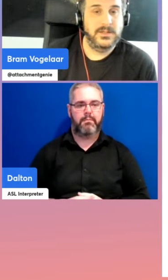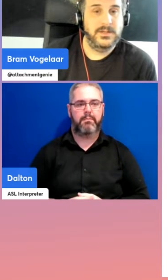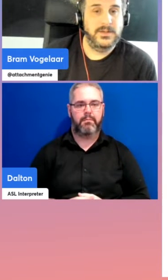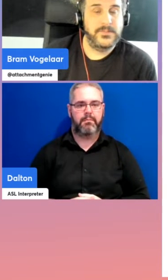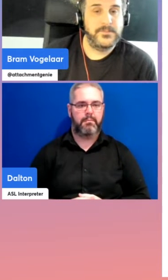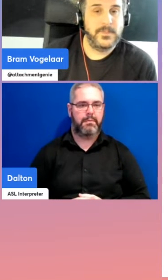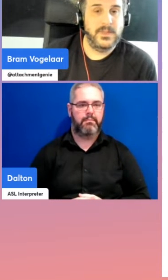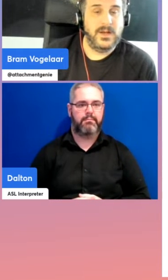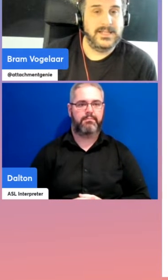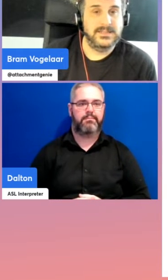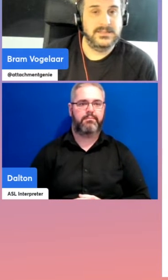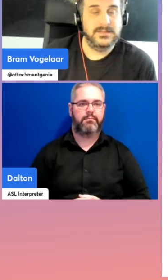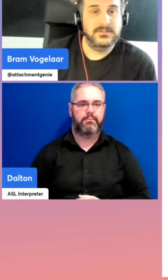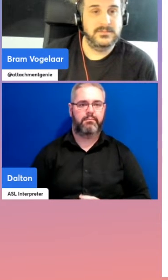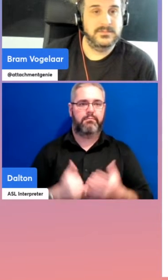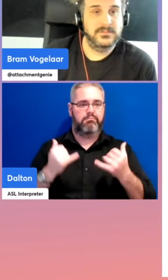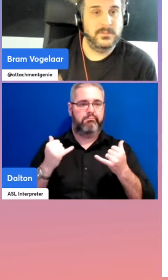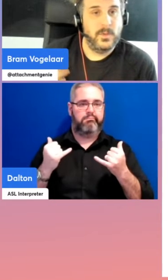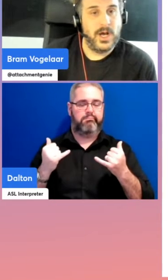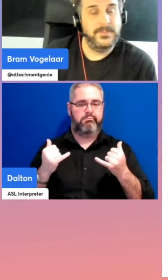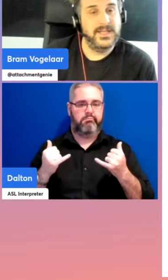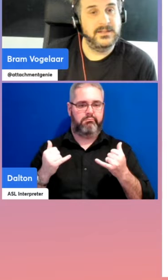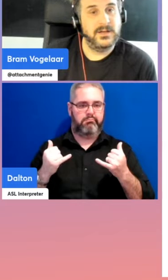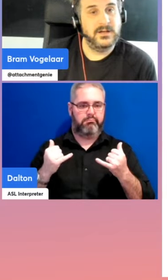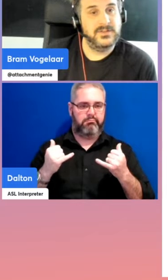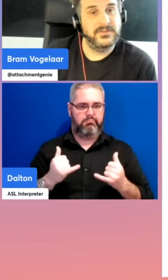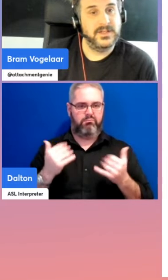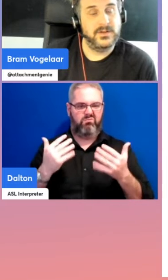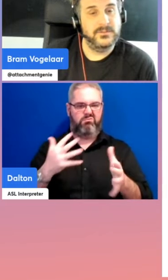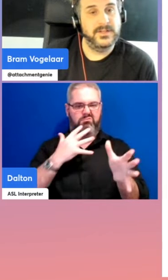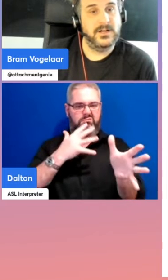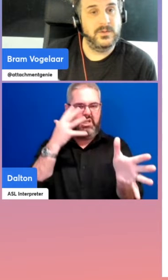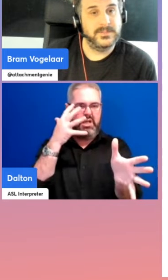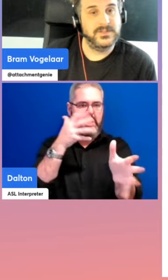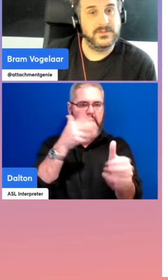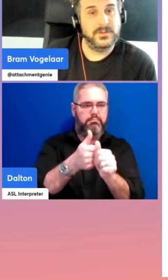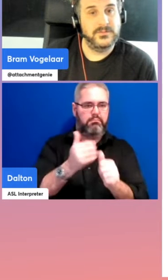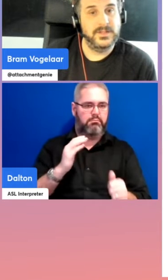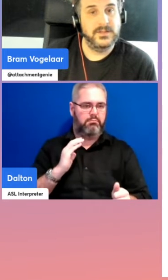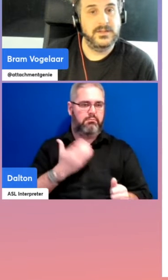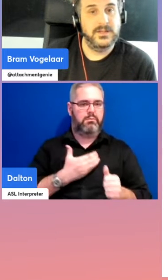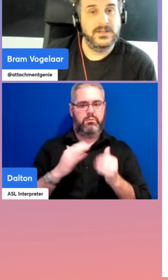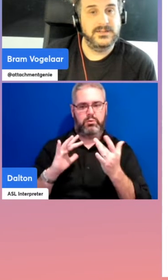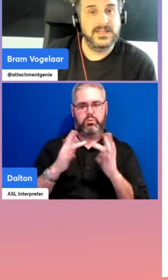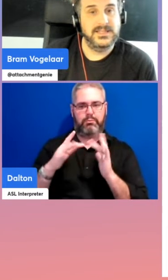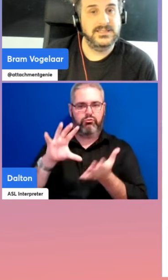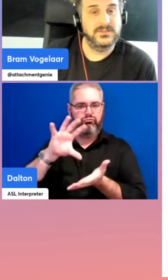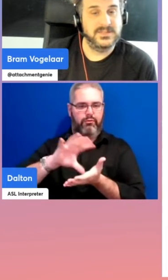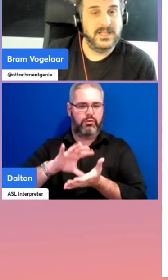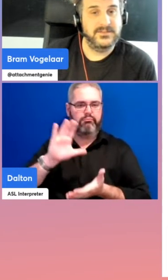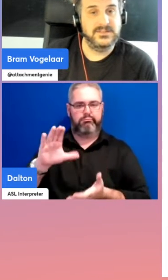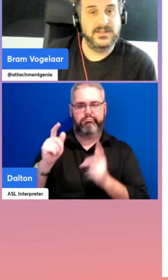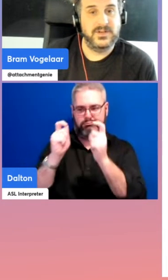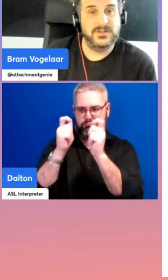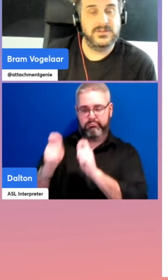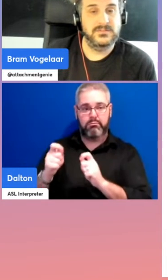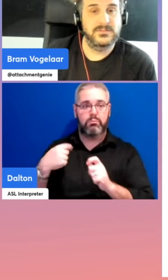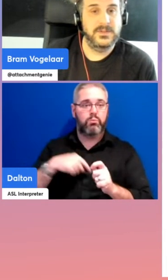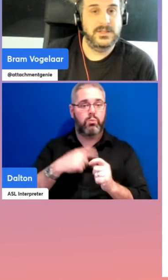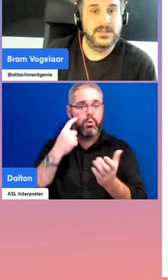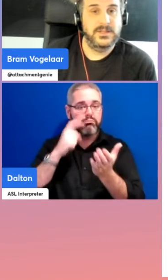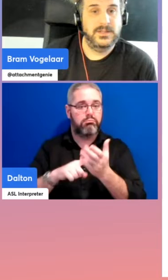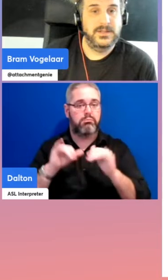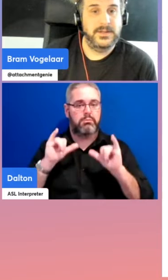Right. Now let's update our traffic config, our web server config. In this case, we still have the same